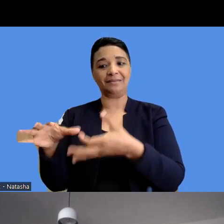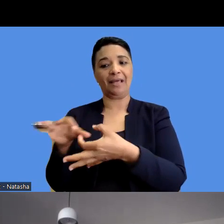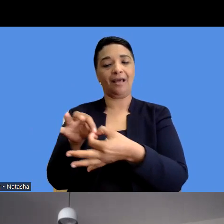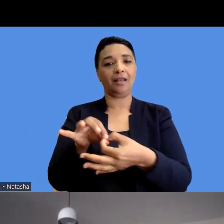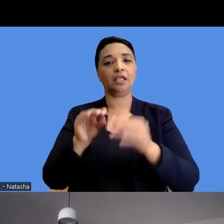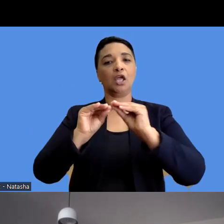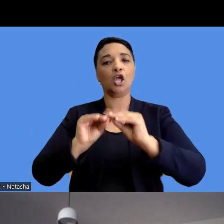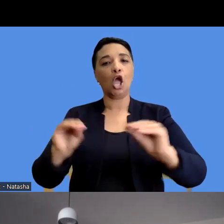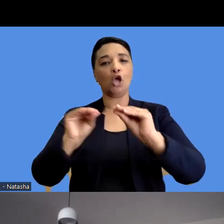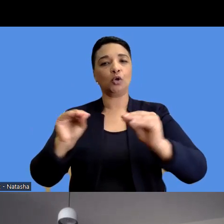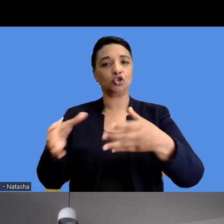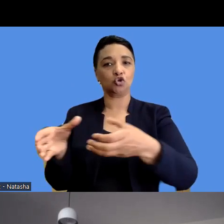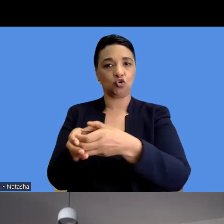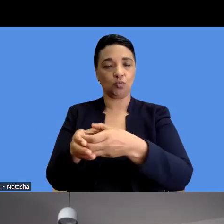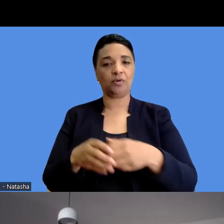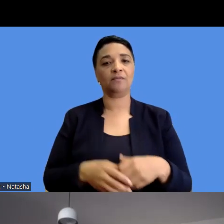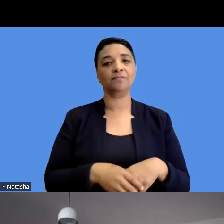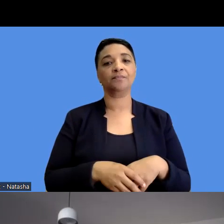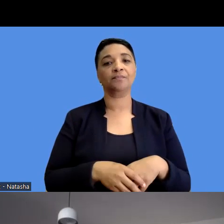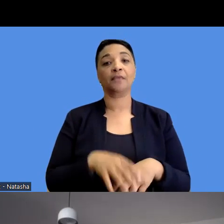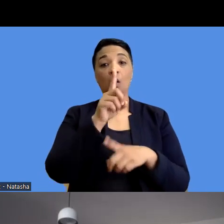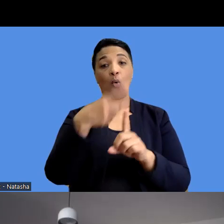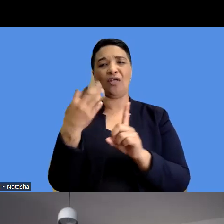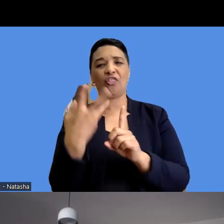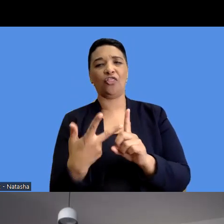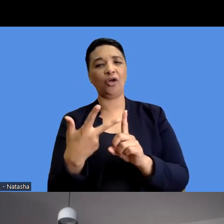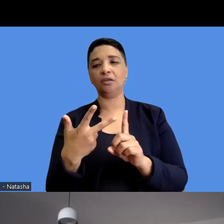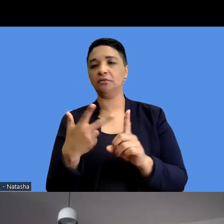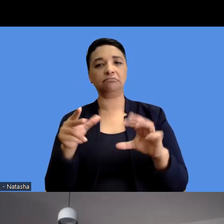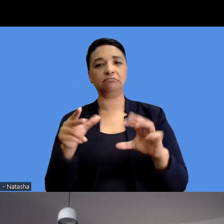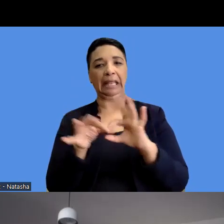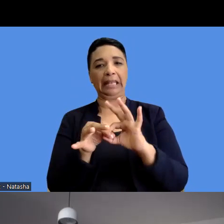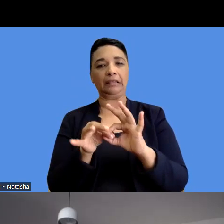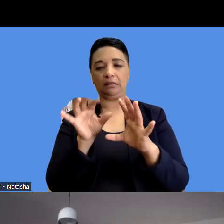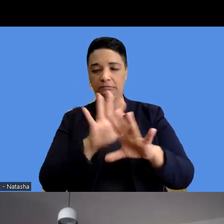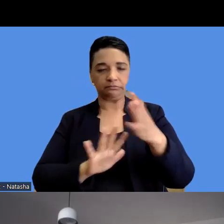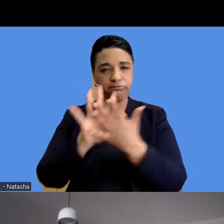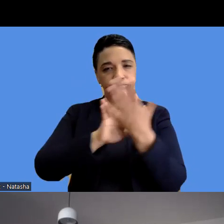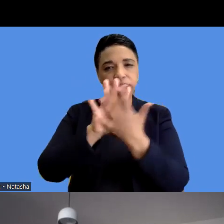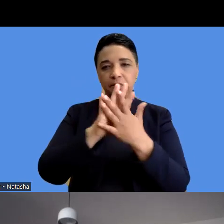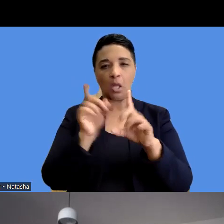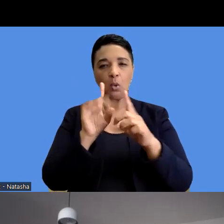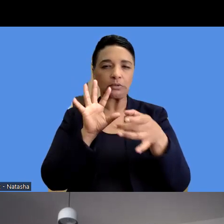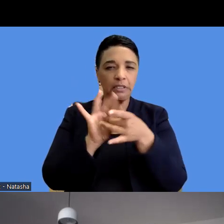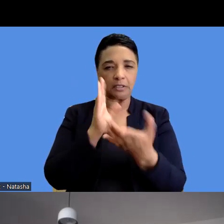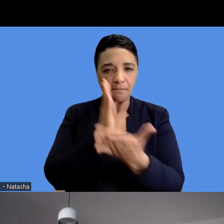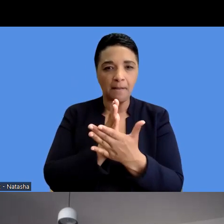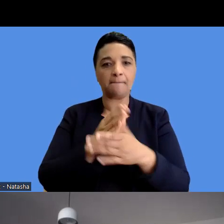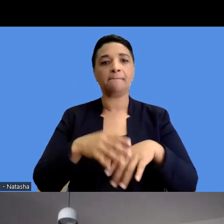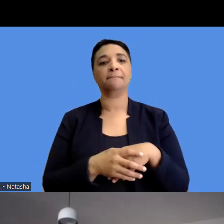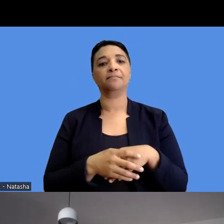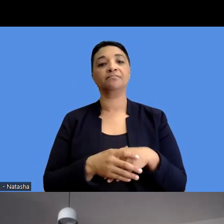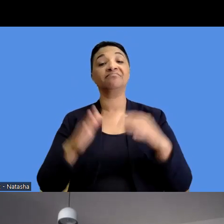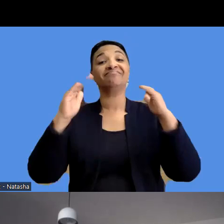cluster, while a third was really not clearly linked and rather outside. And the objectives were